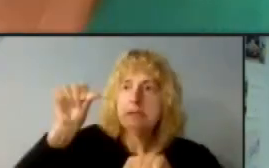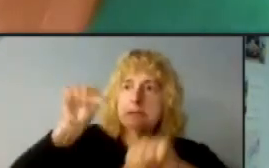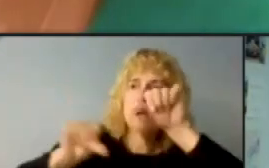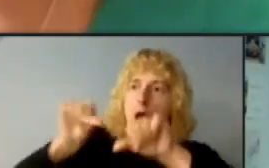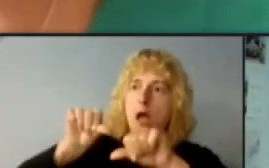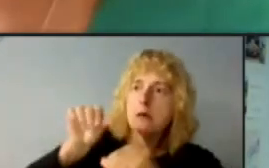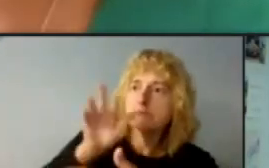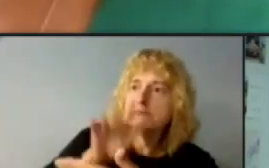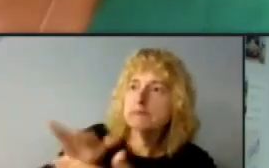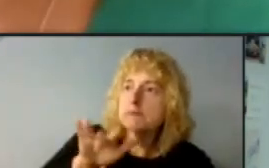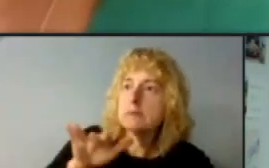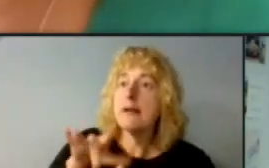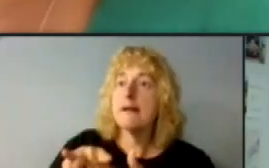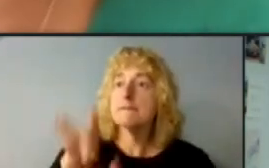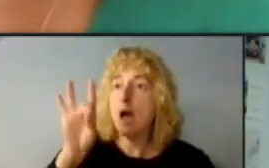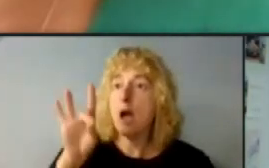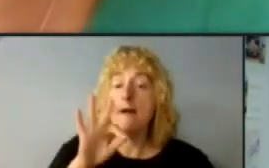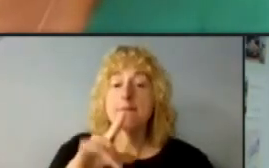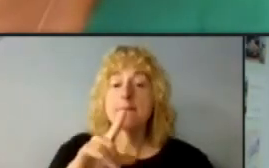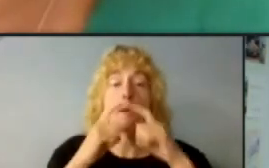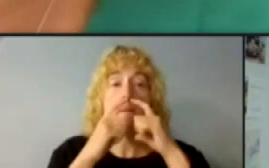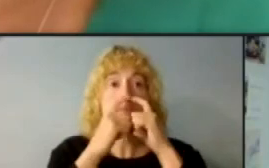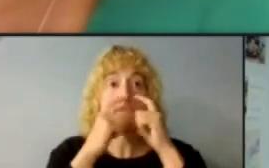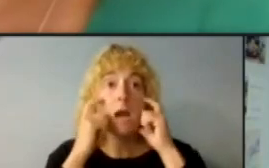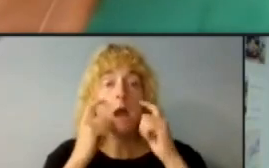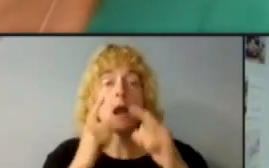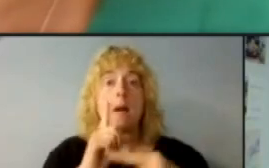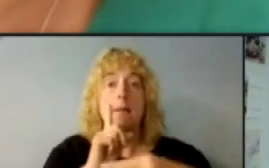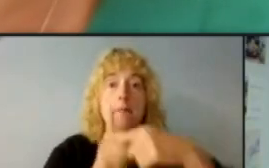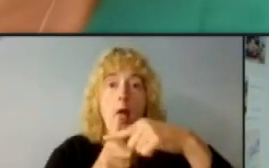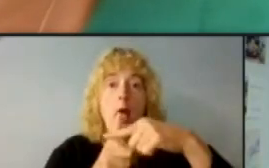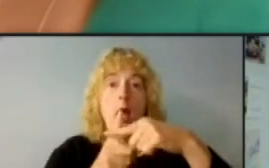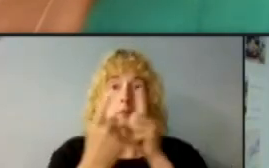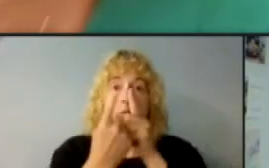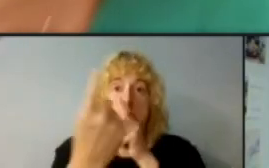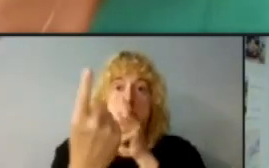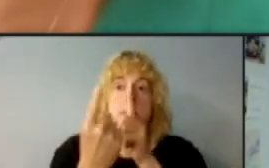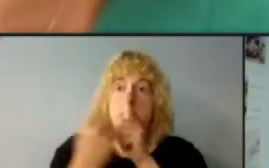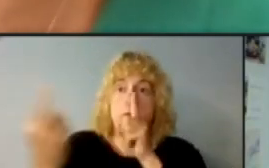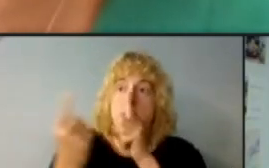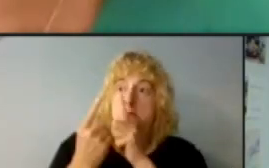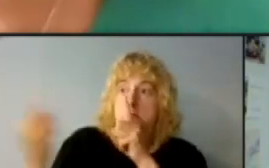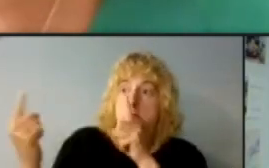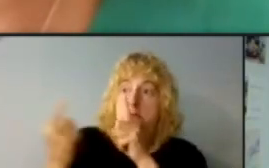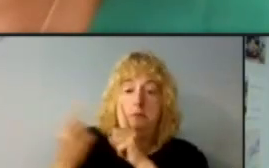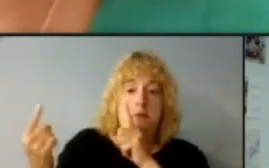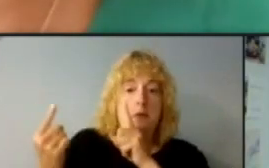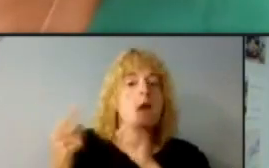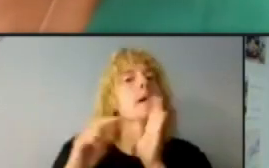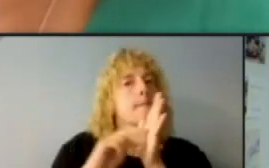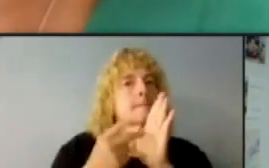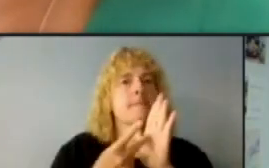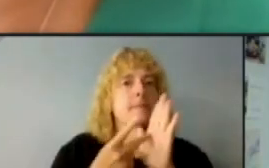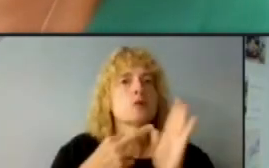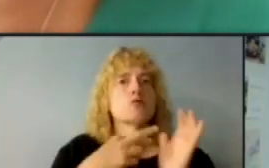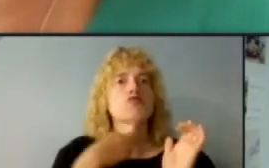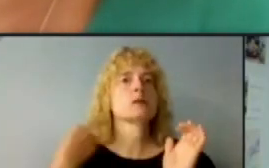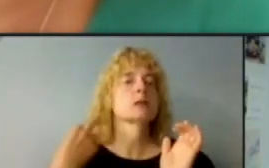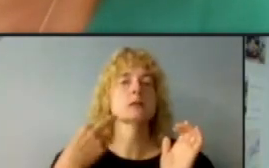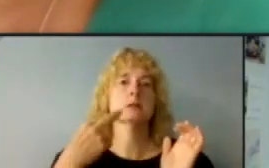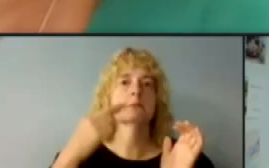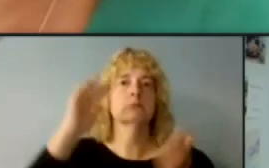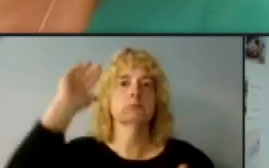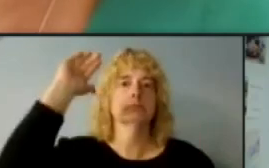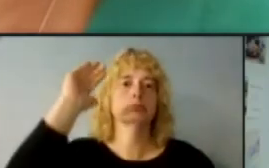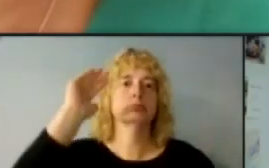wear a mask and if you practice social distancing, the risk of transmission is extremely low. And so that is the guidance